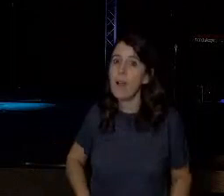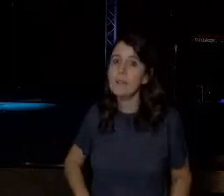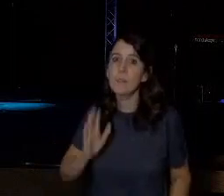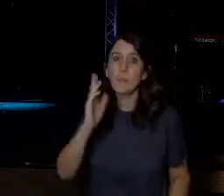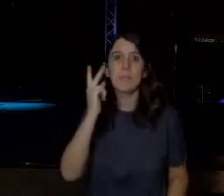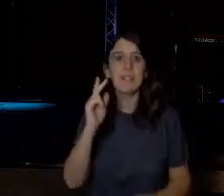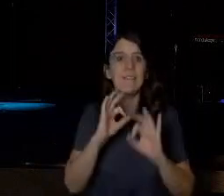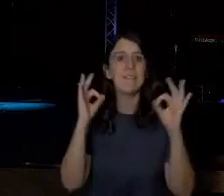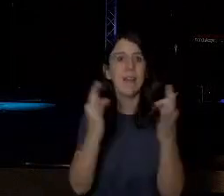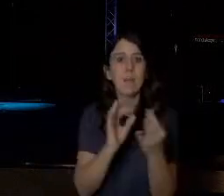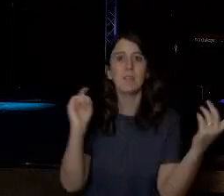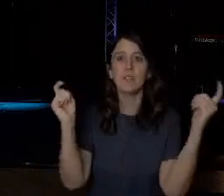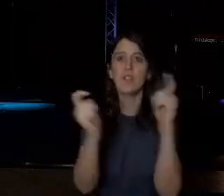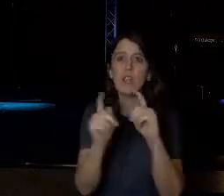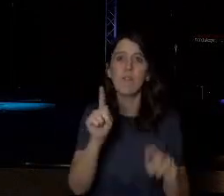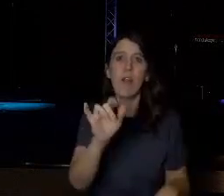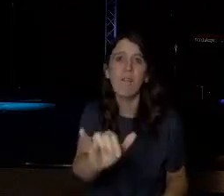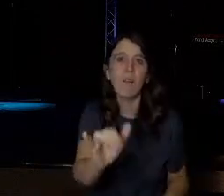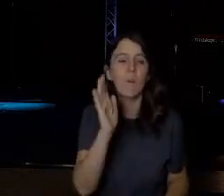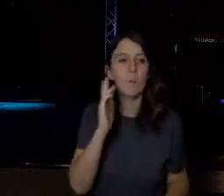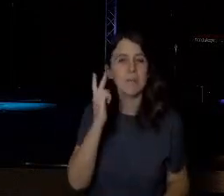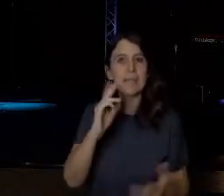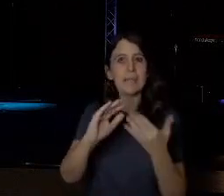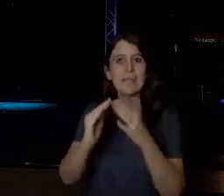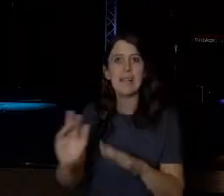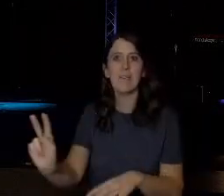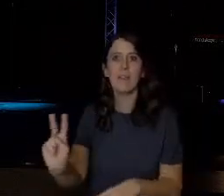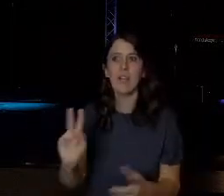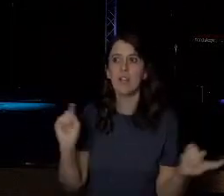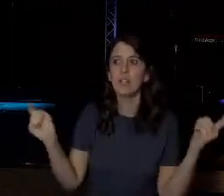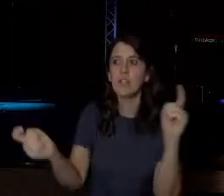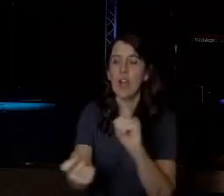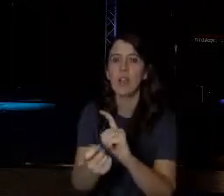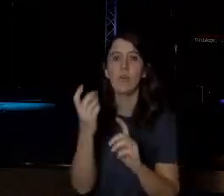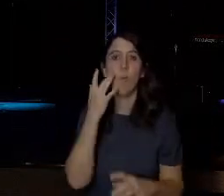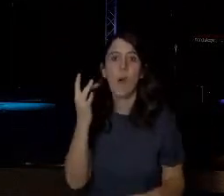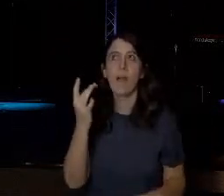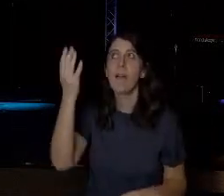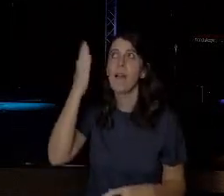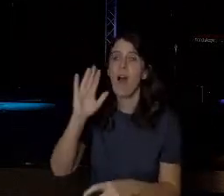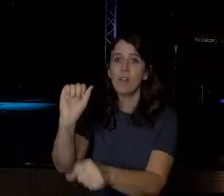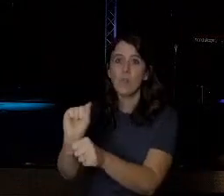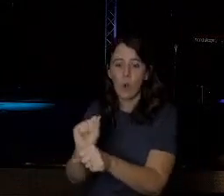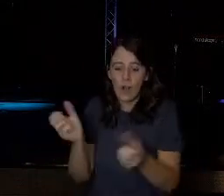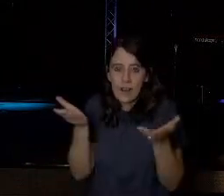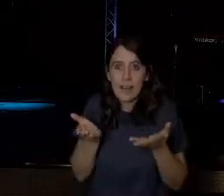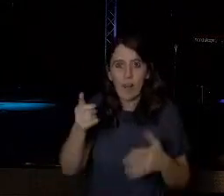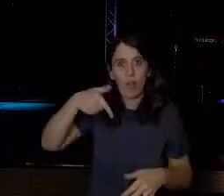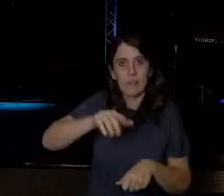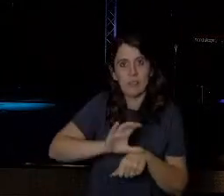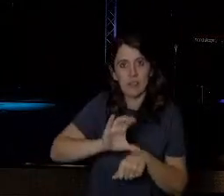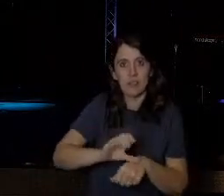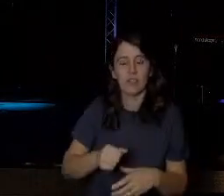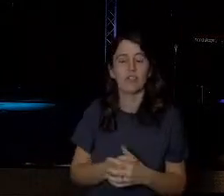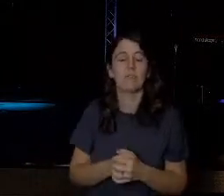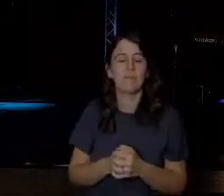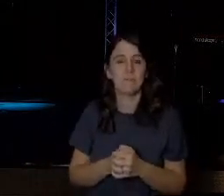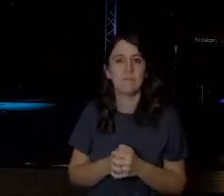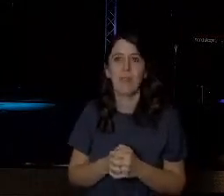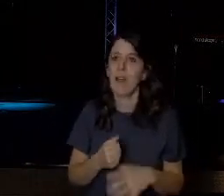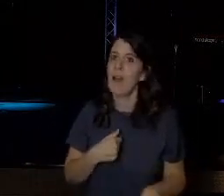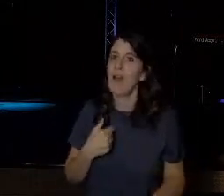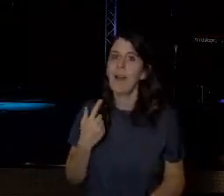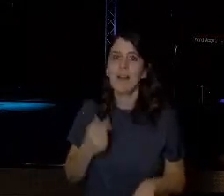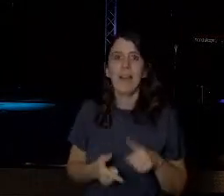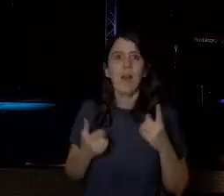change forever. I know that we're going to see the city of Visalia change because of what God is doing here at Visalia Naz. And I don't know about you, but I cannot